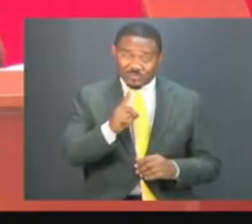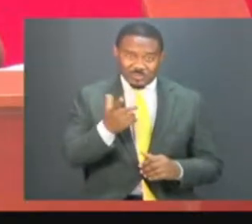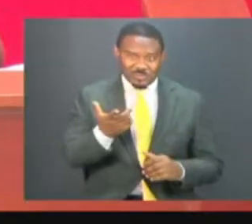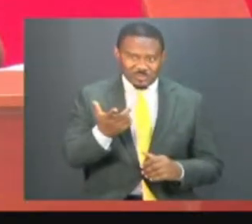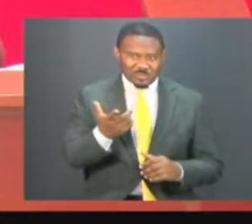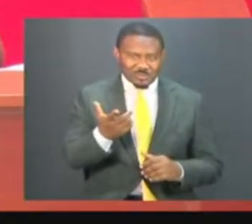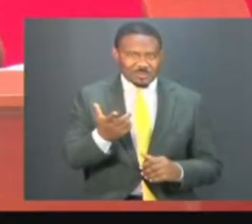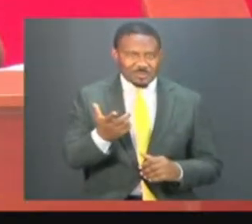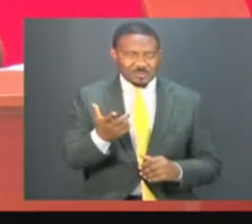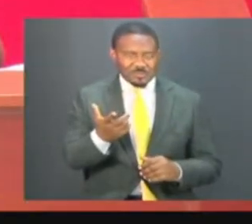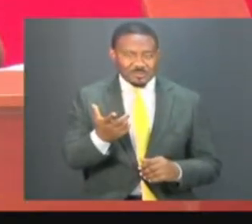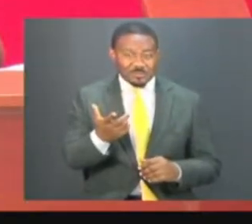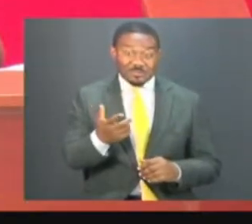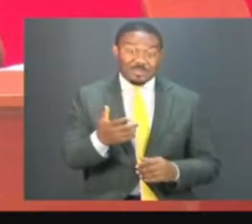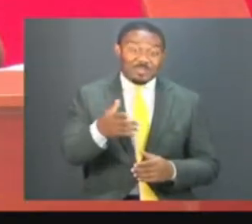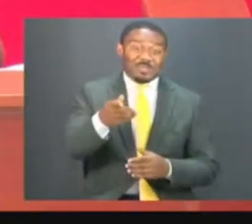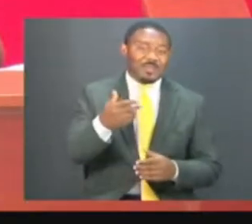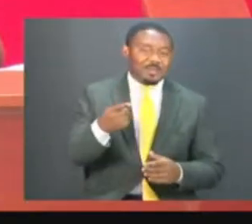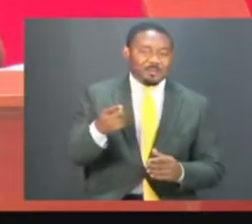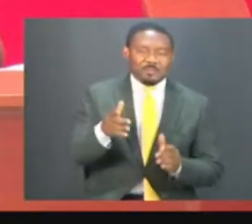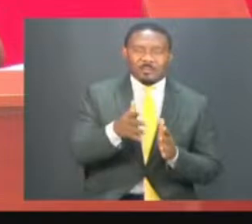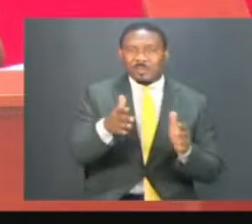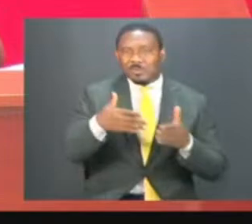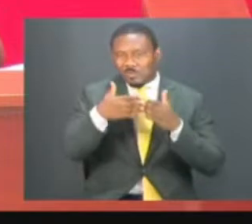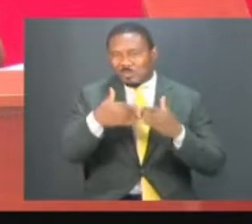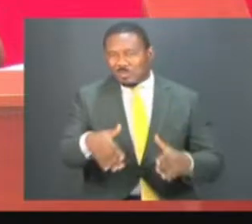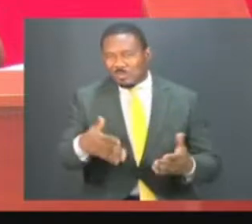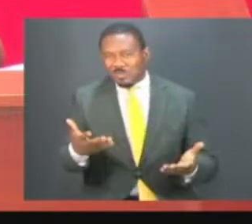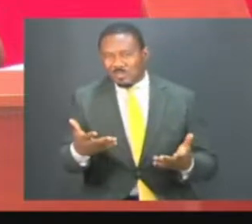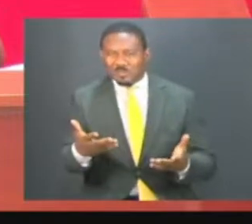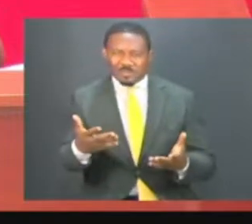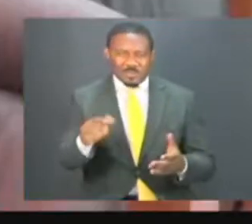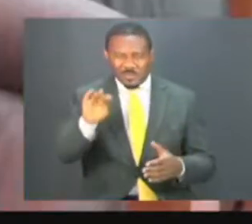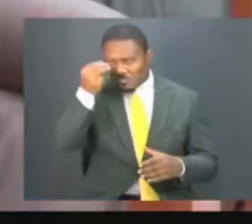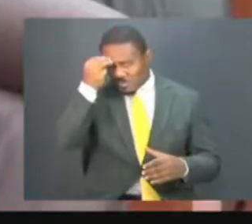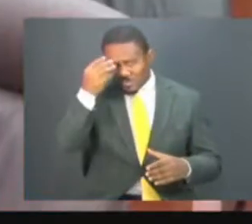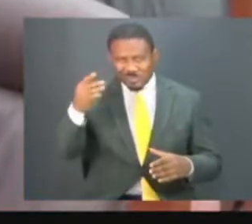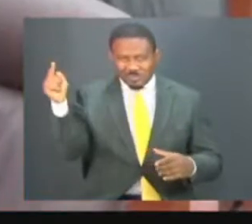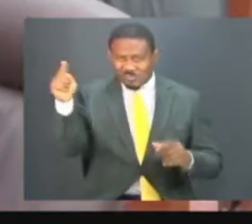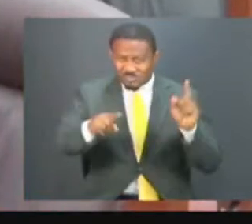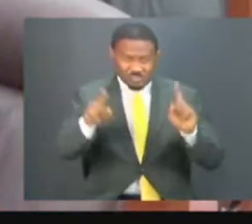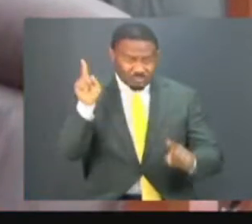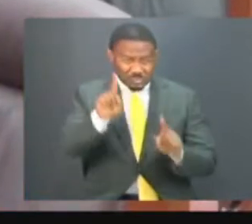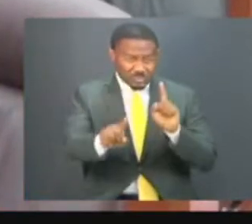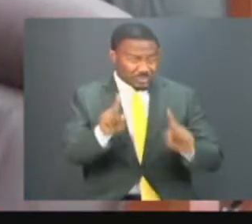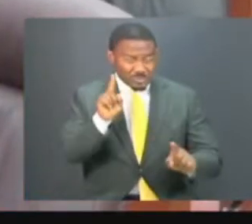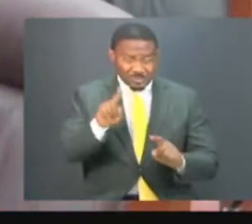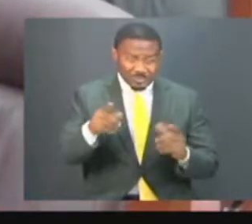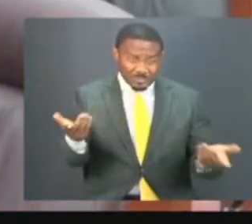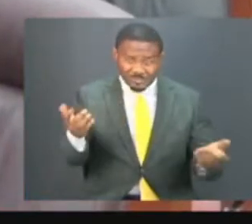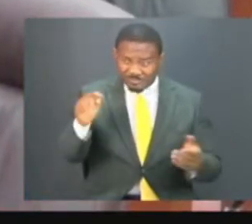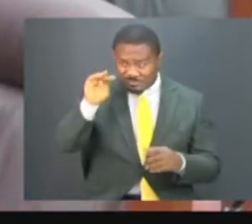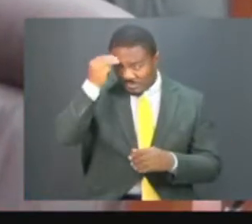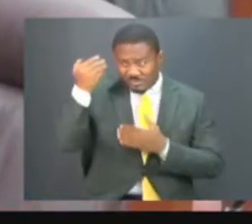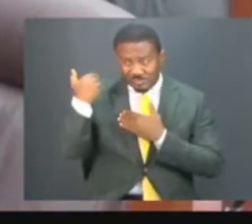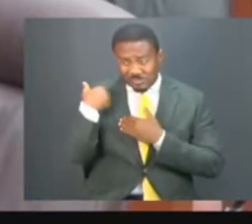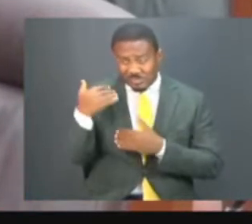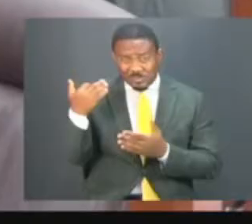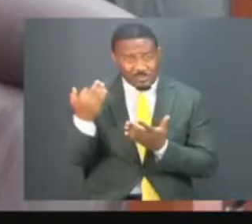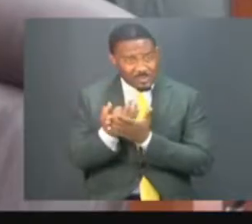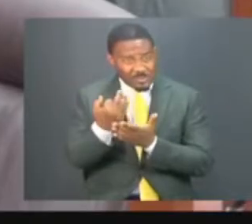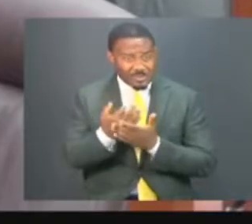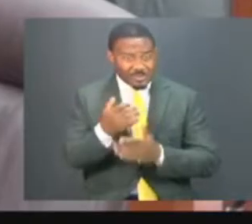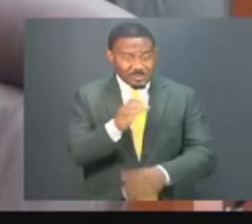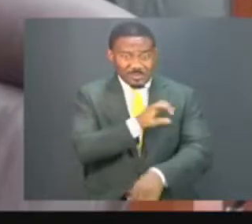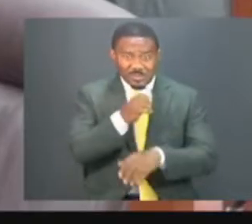majority leader, and I could see that ministers are leaving their ministries to come to the chamber The finance minister is here, the energy minister is